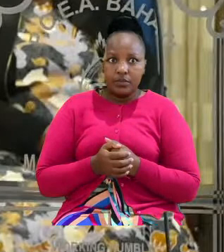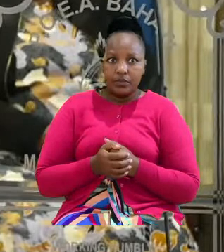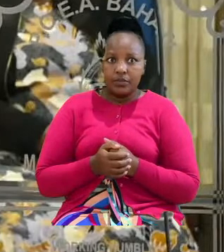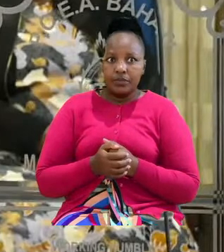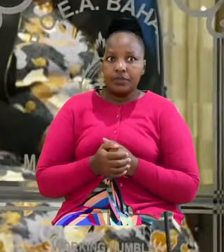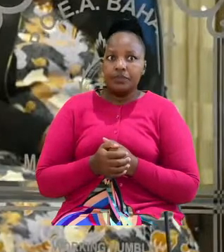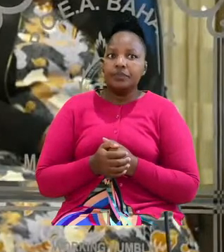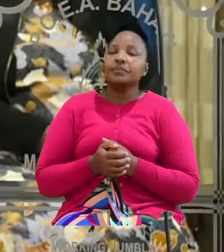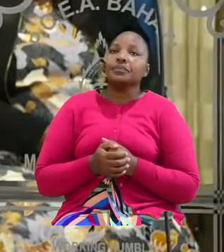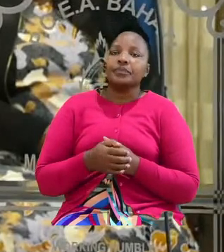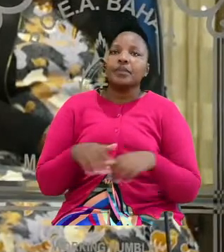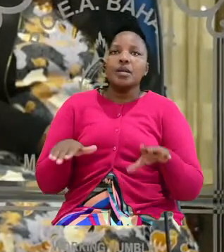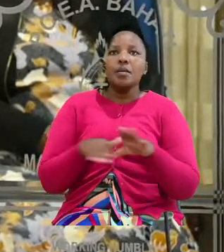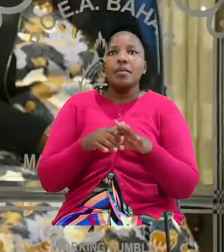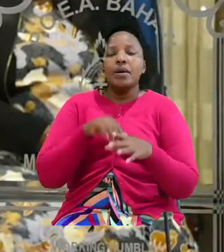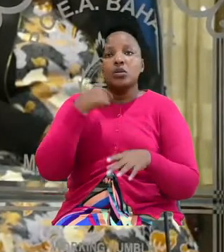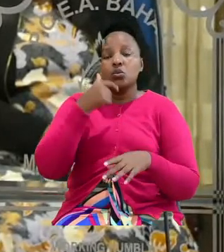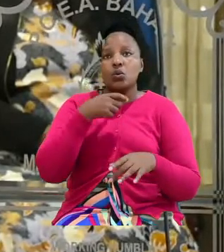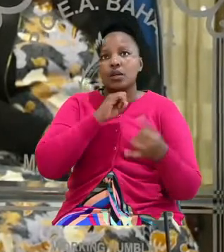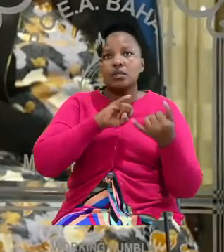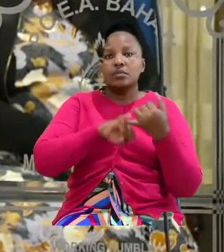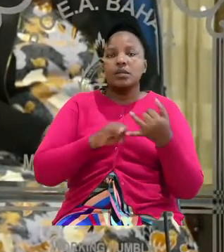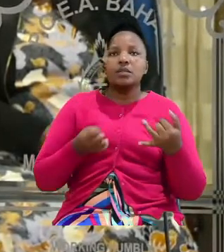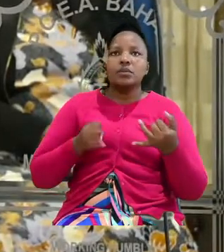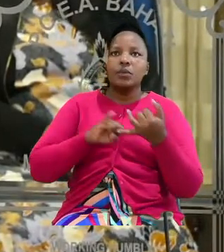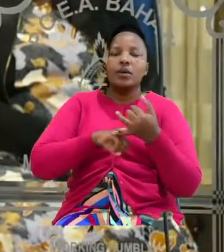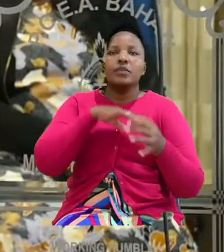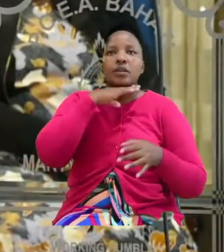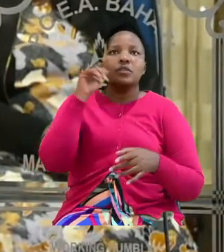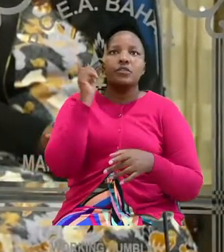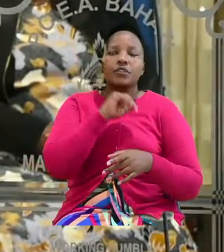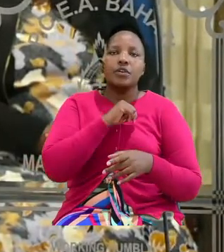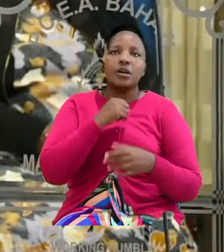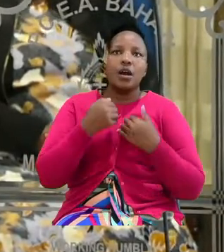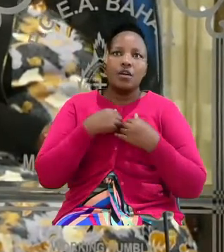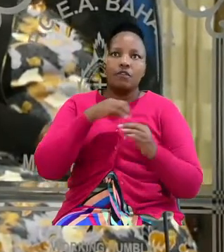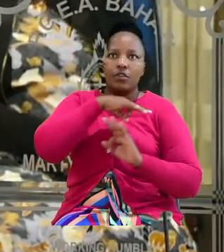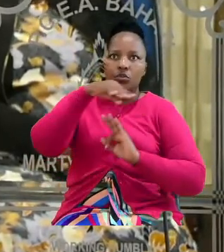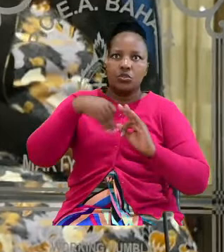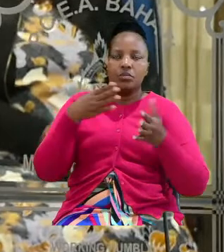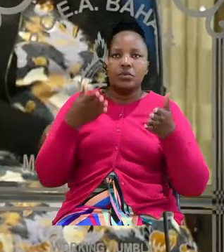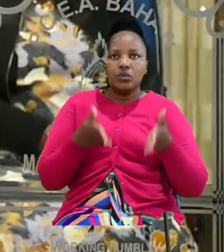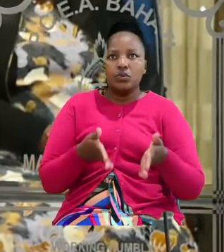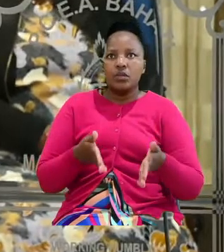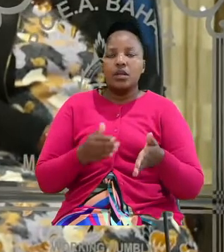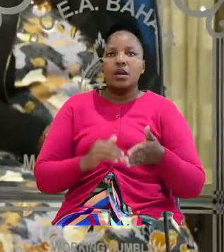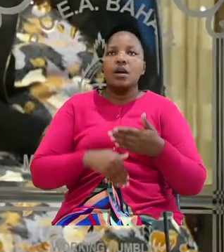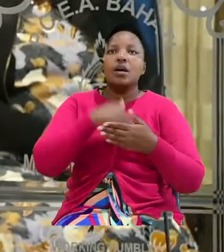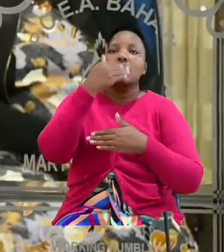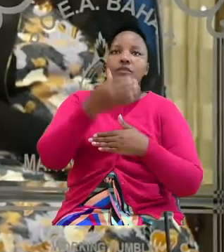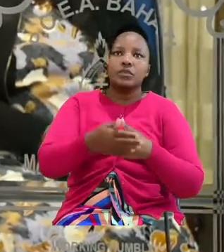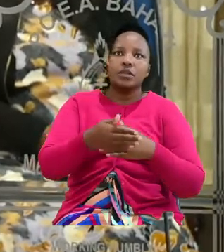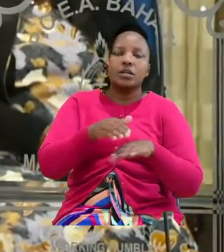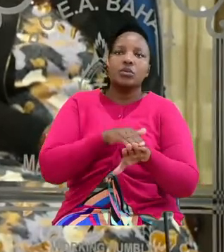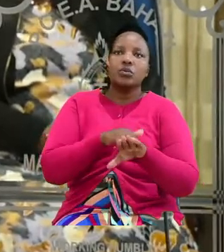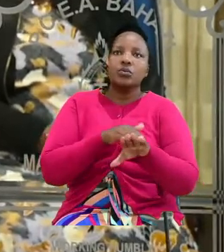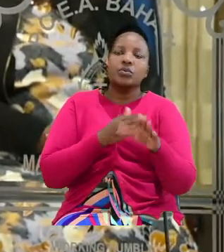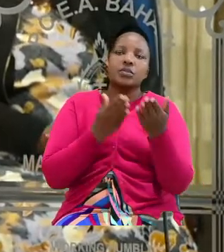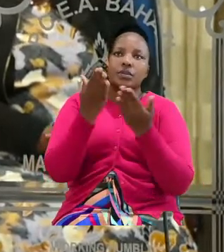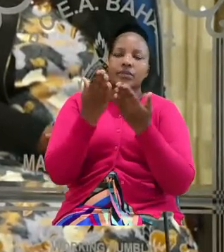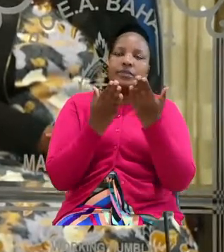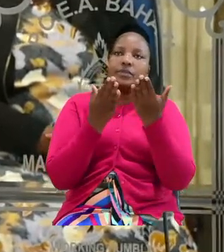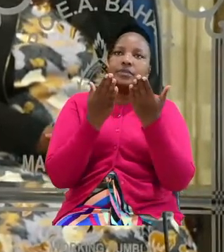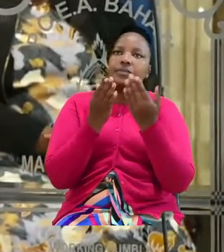and widowers shall hold their monthly fellowship today, immediately after Kikuyu service.